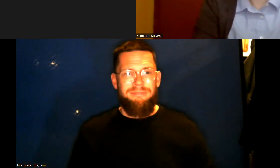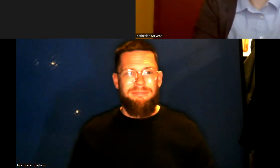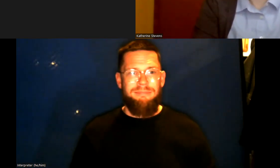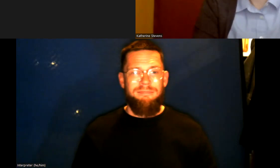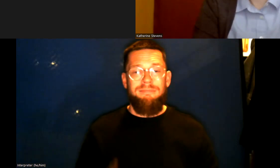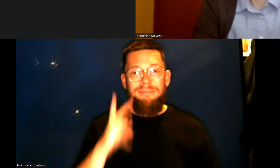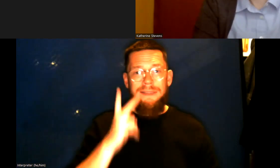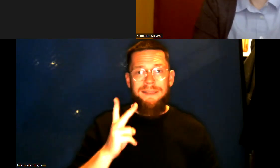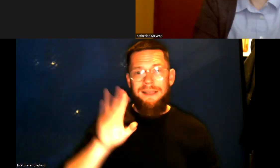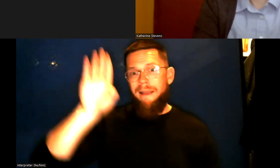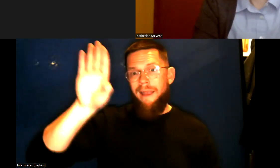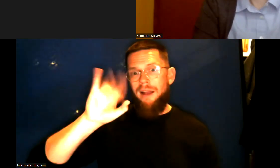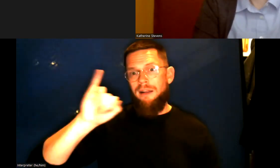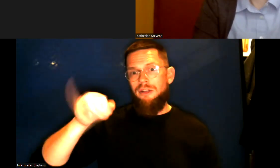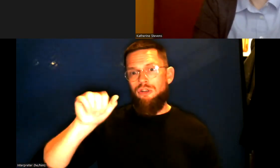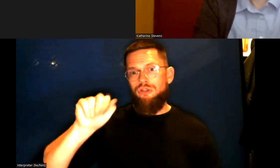from Janice as well.